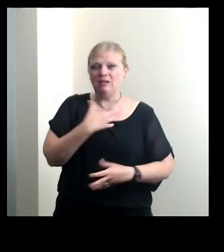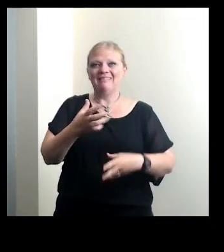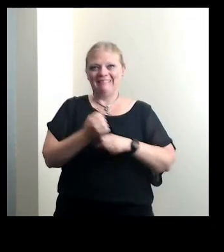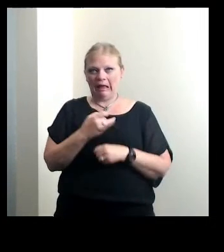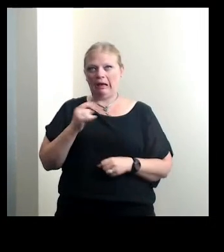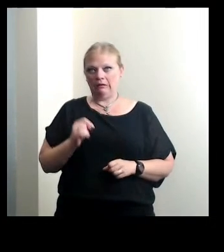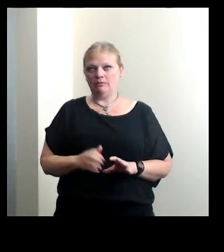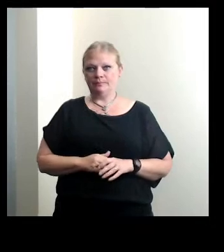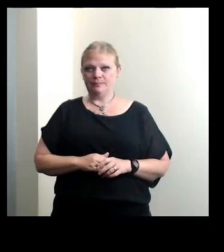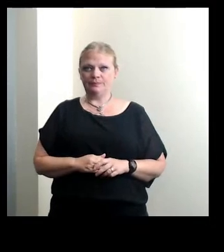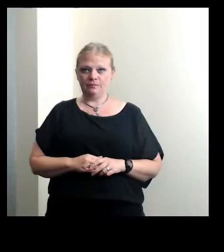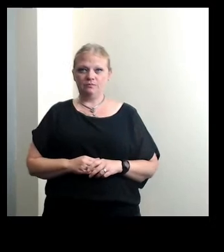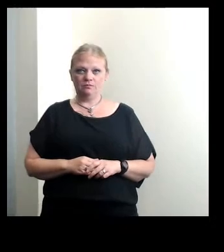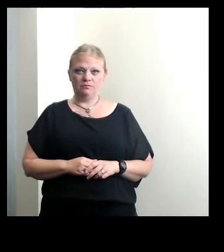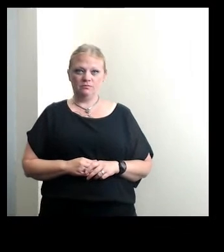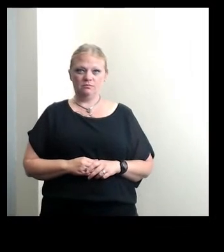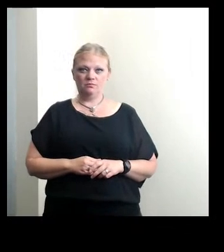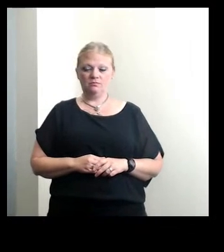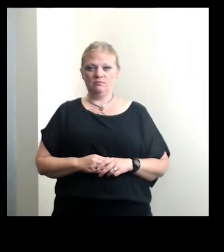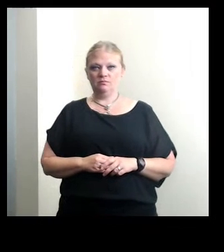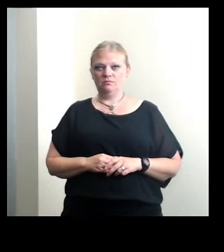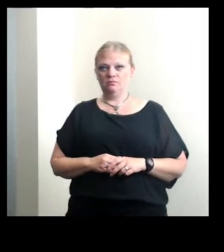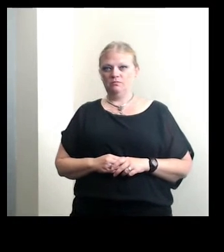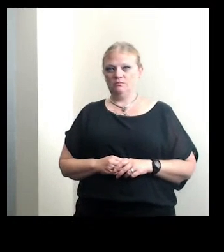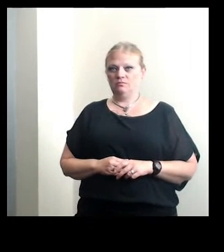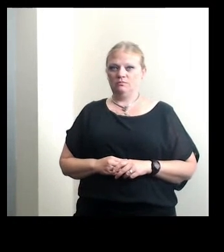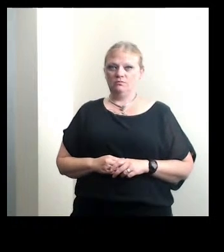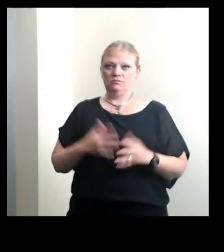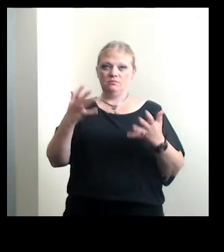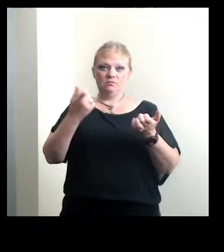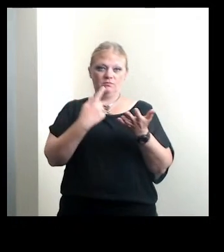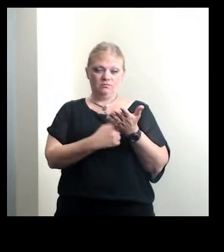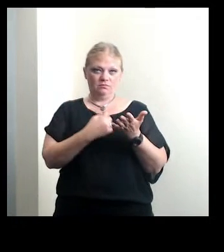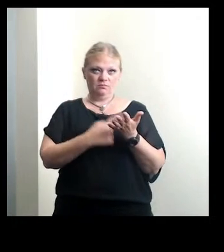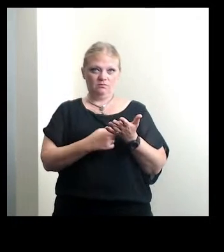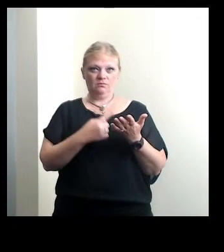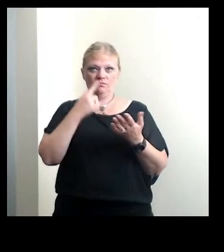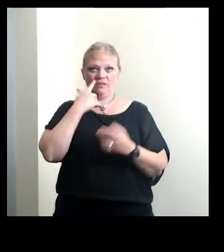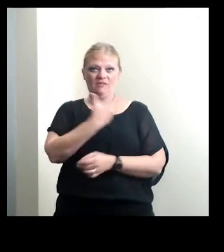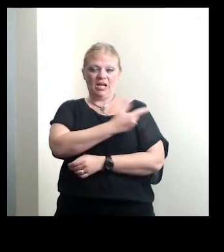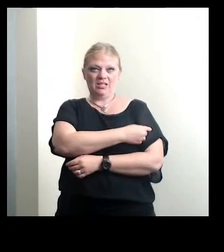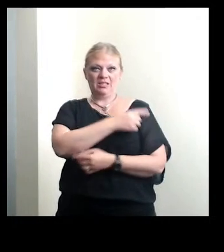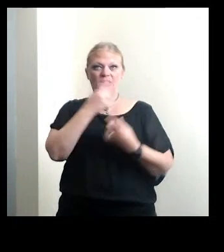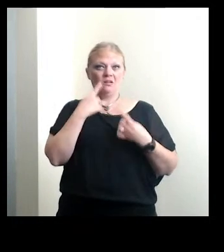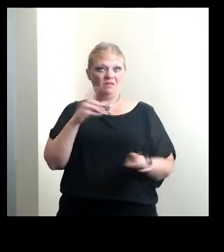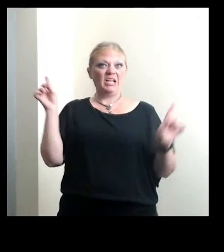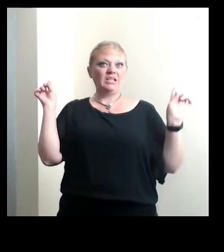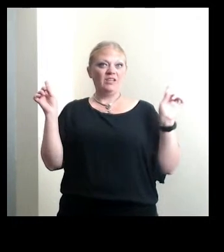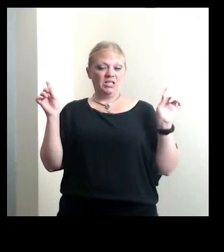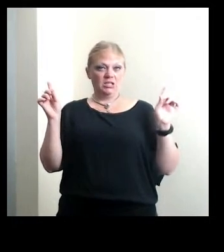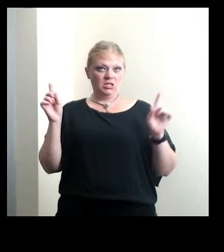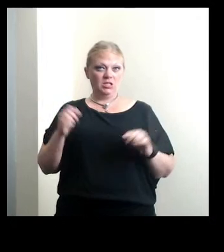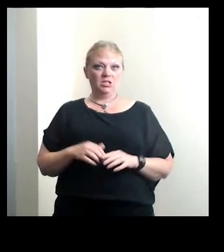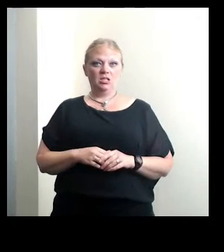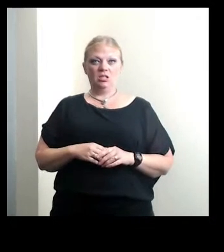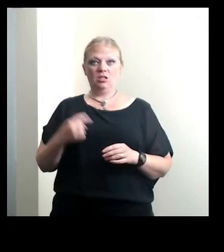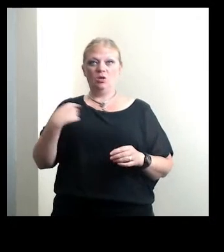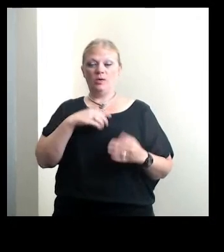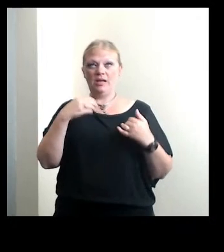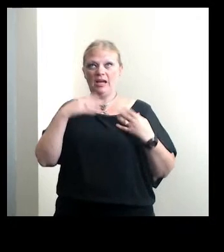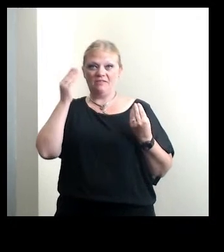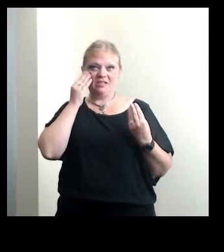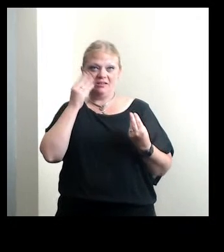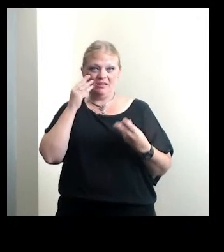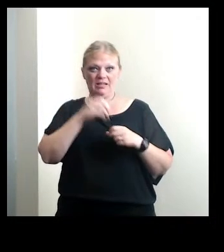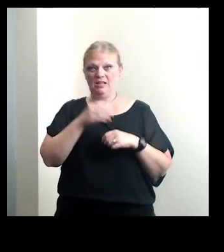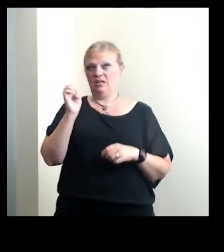gets vaccinated. So just want to talk about, again, the vaccine effectiveness. We have data in Erie